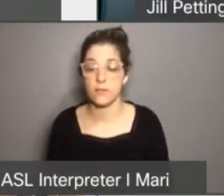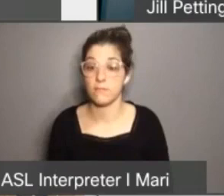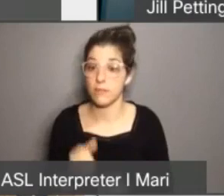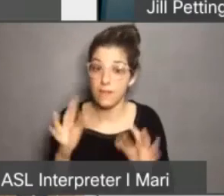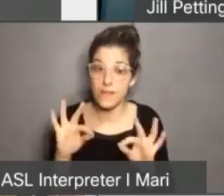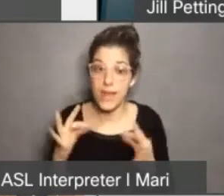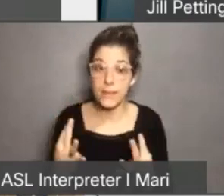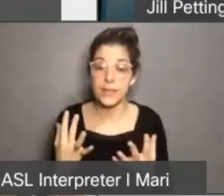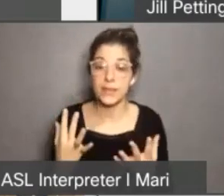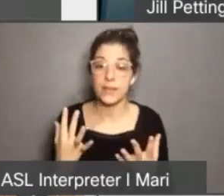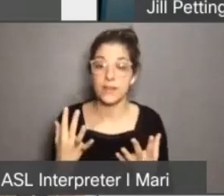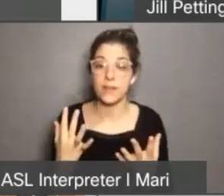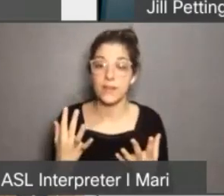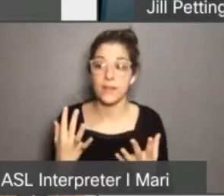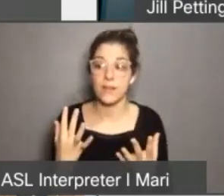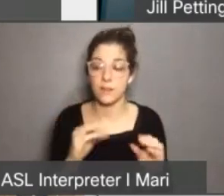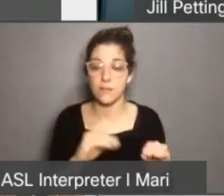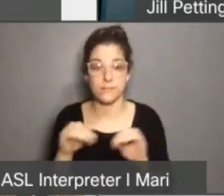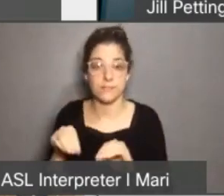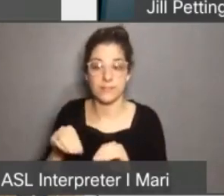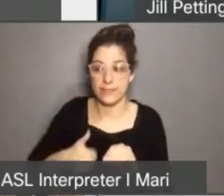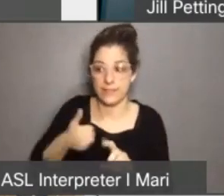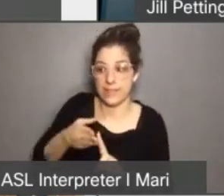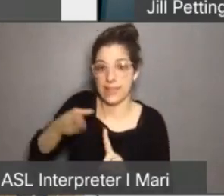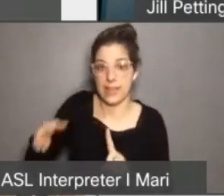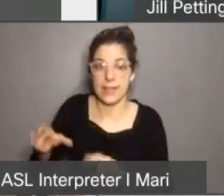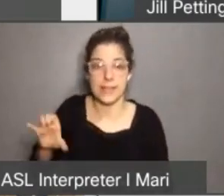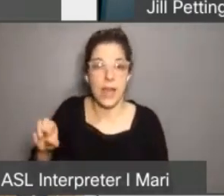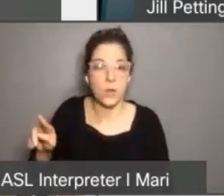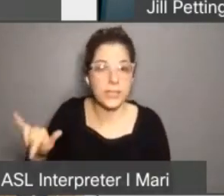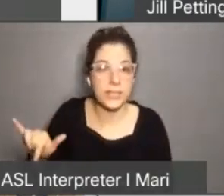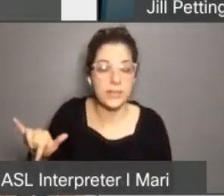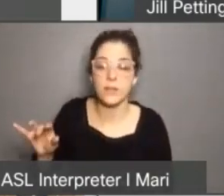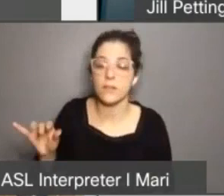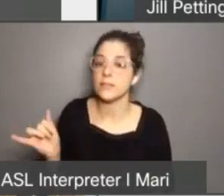live in the next county over, and same